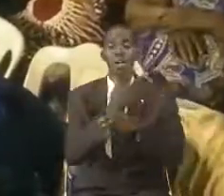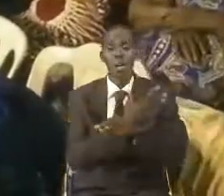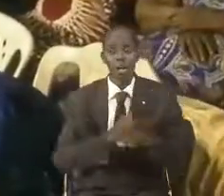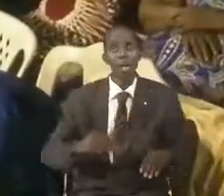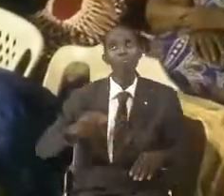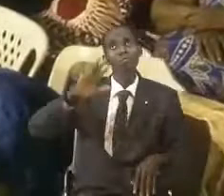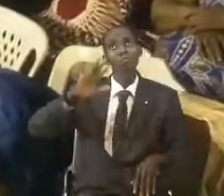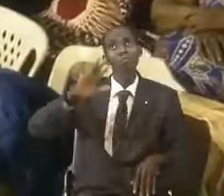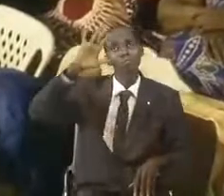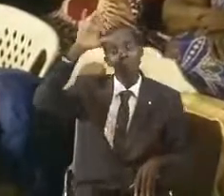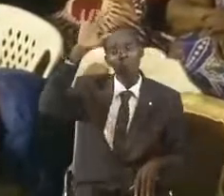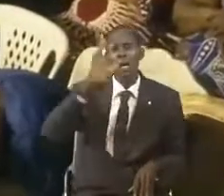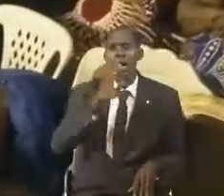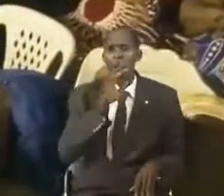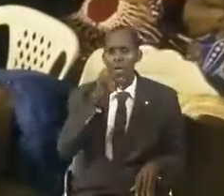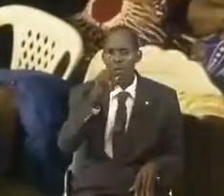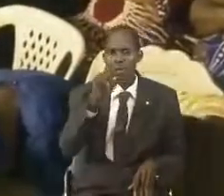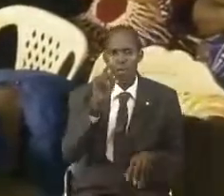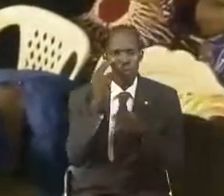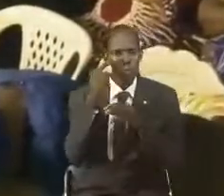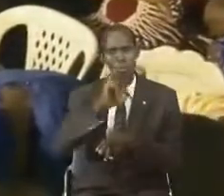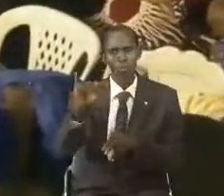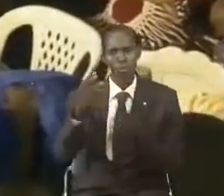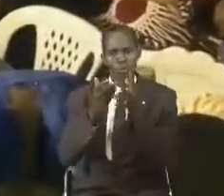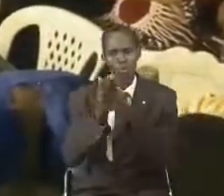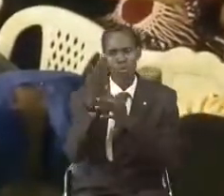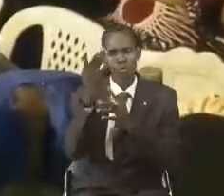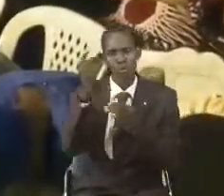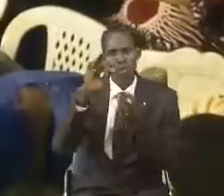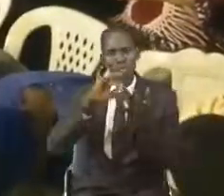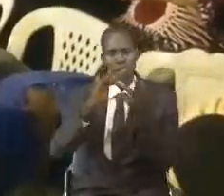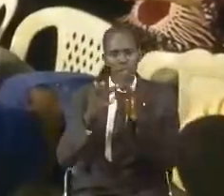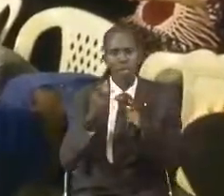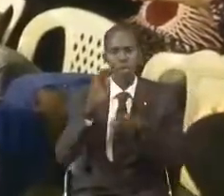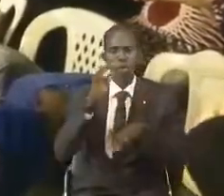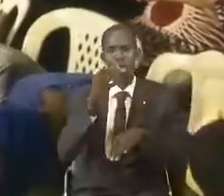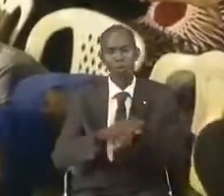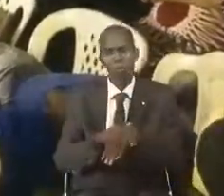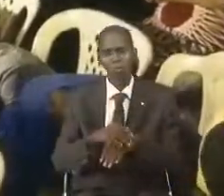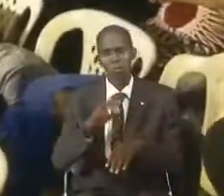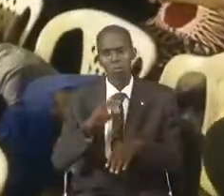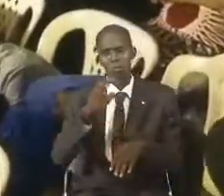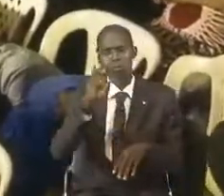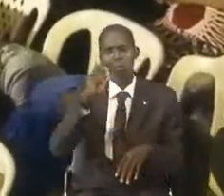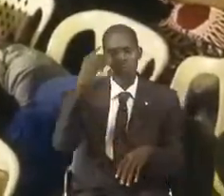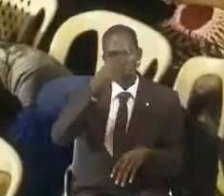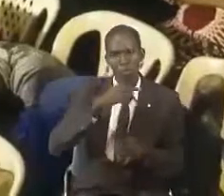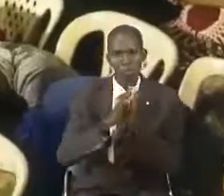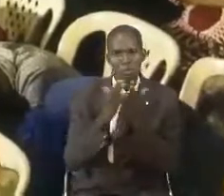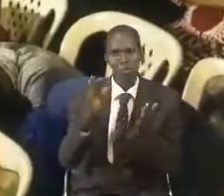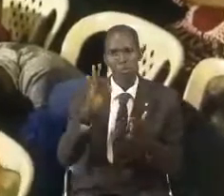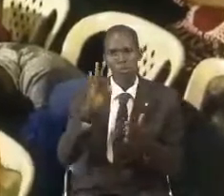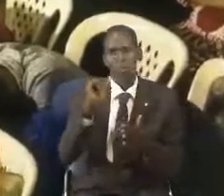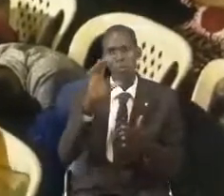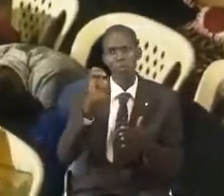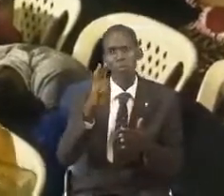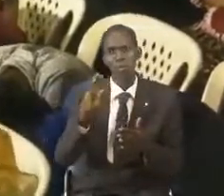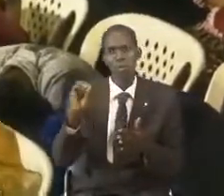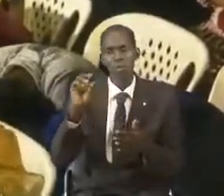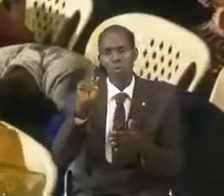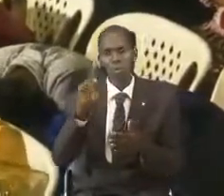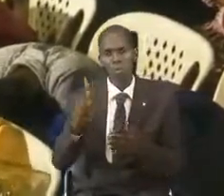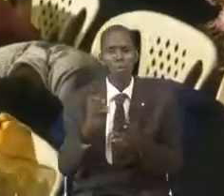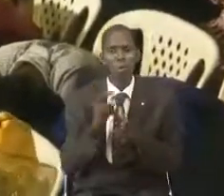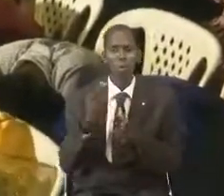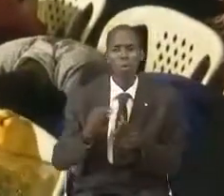bless you. Anywhere you are now, you are hearing over the radio, you are hearing over the television, or you are on the Facebook, or you